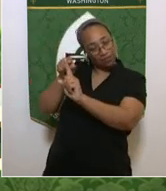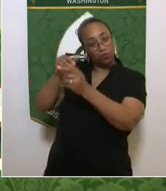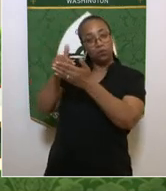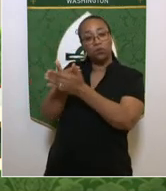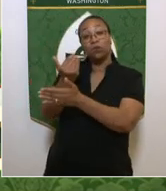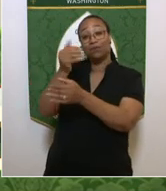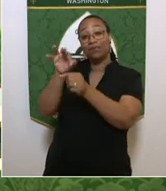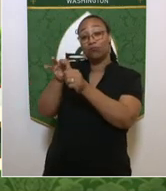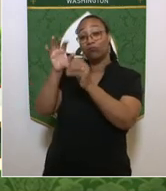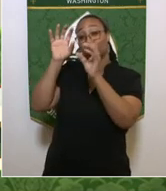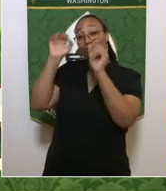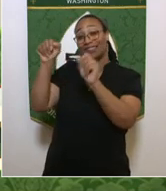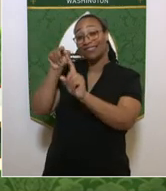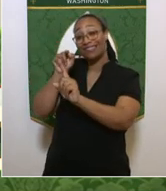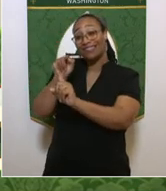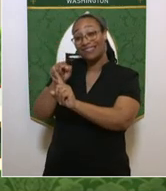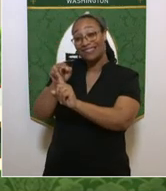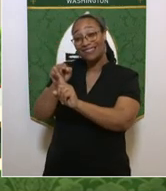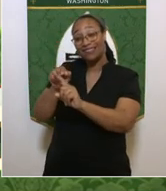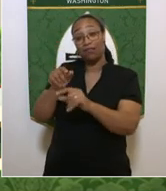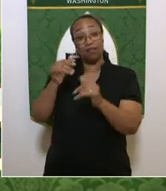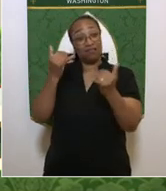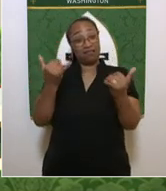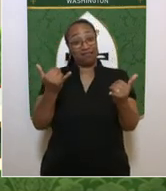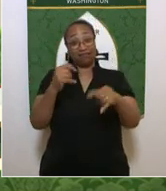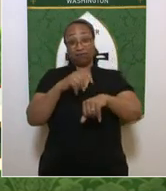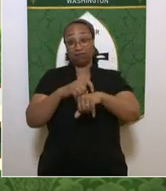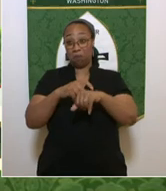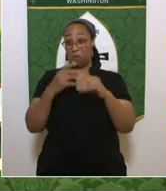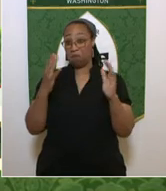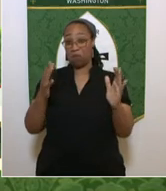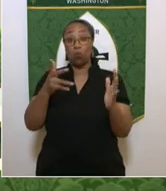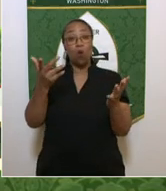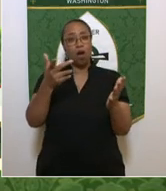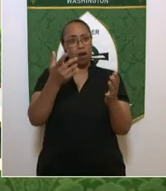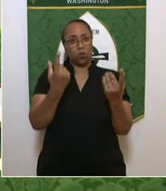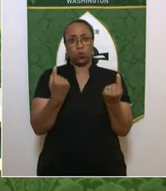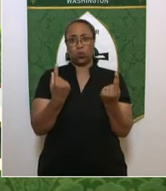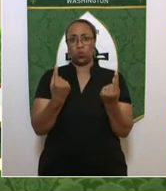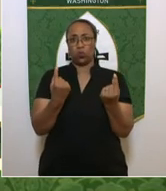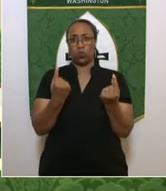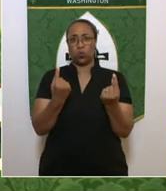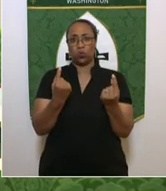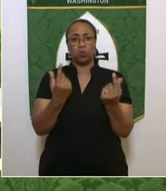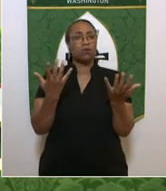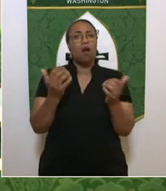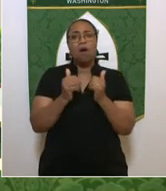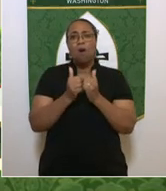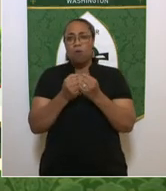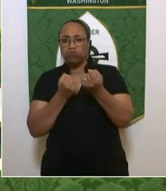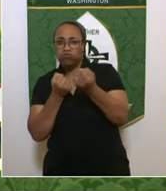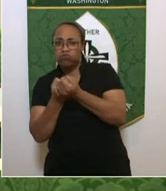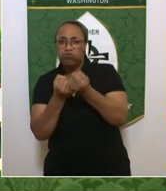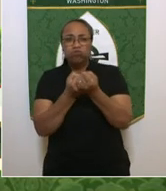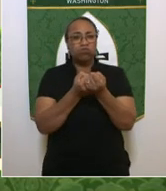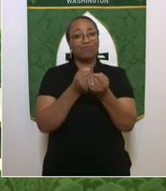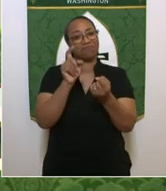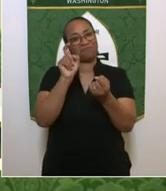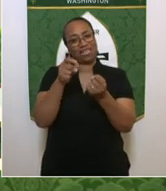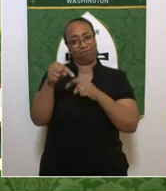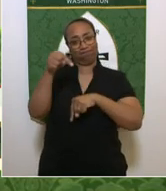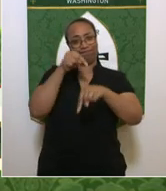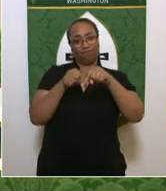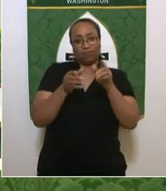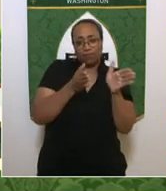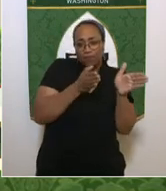be spending this time focused on how we do that in a way that is orderly and is